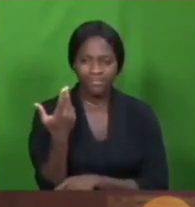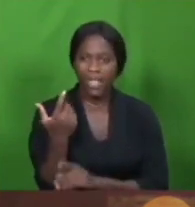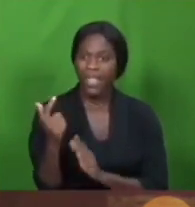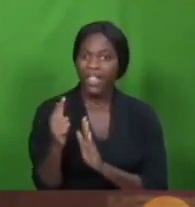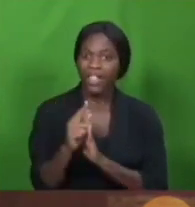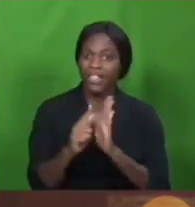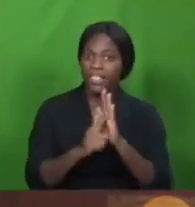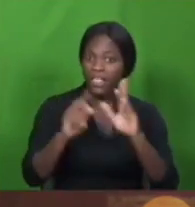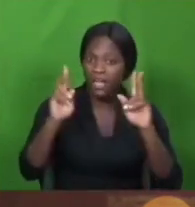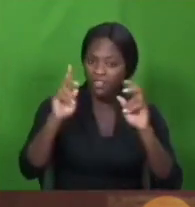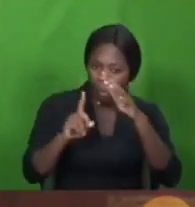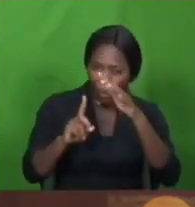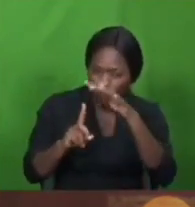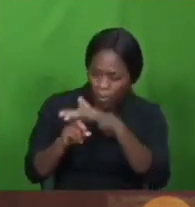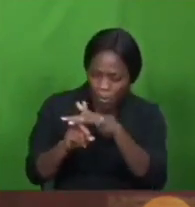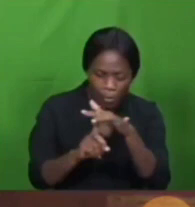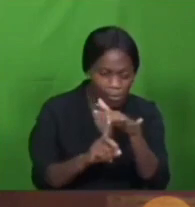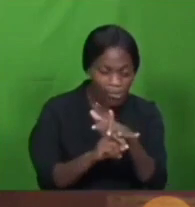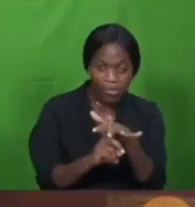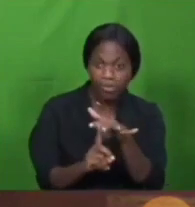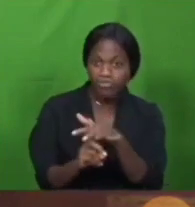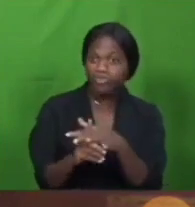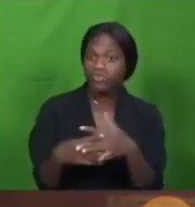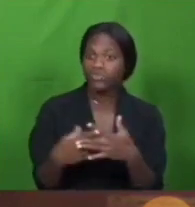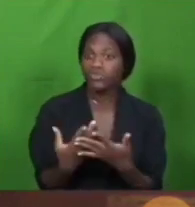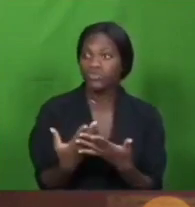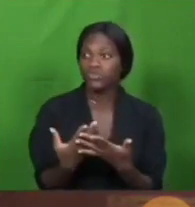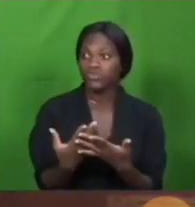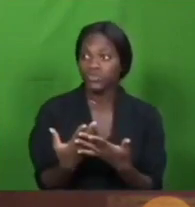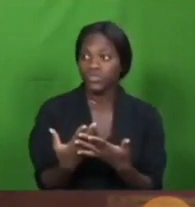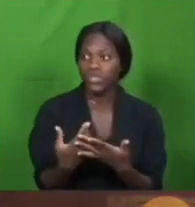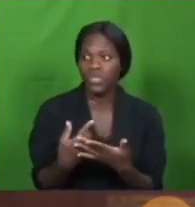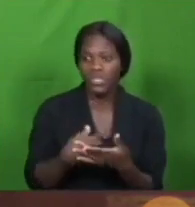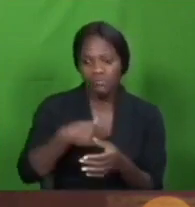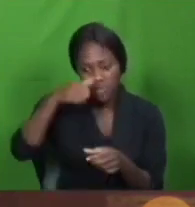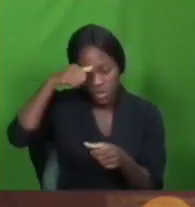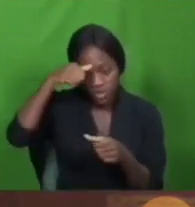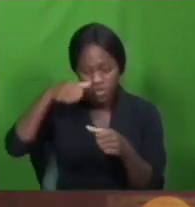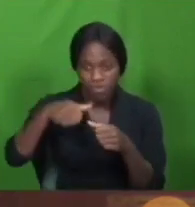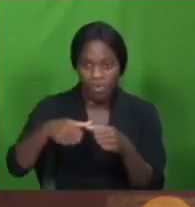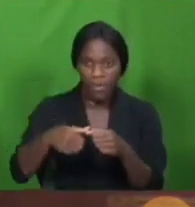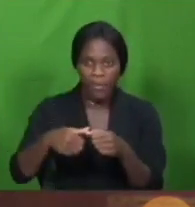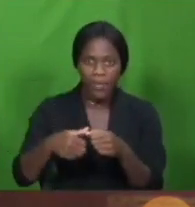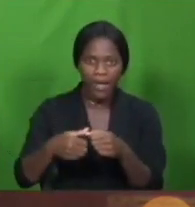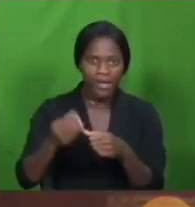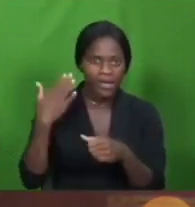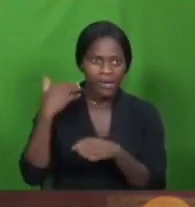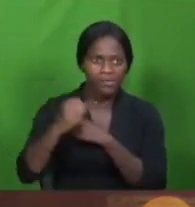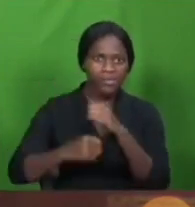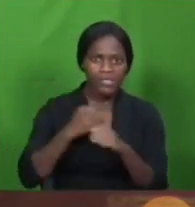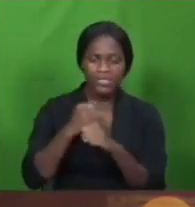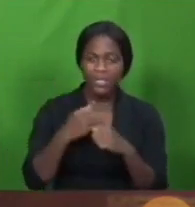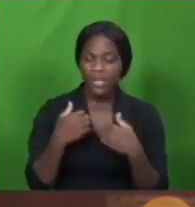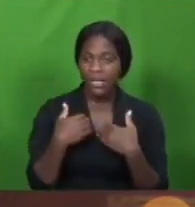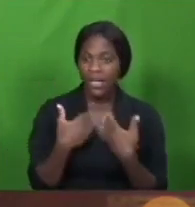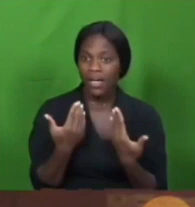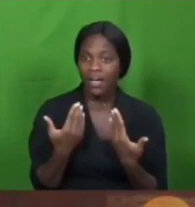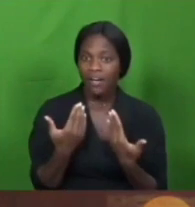cropped up sometimes along the line. I used to remember some years ago we had a cigarette called